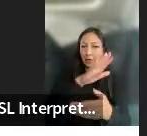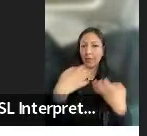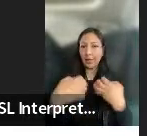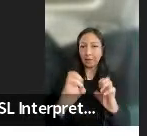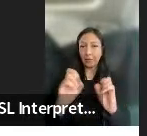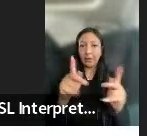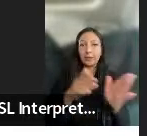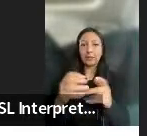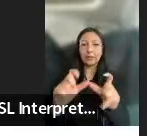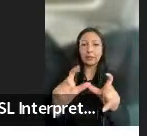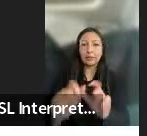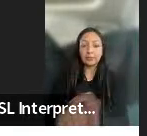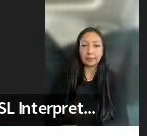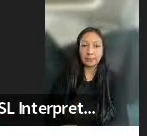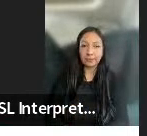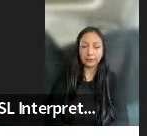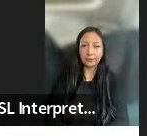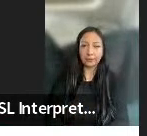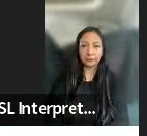slide.